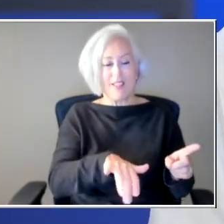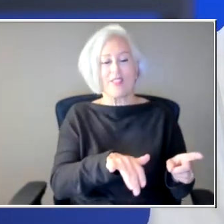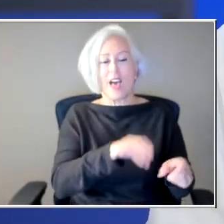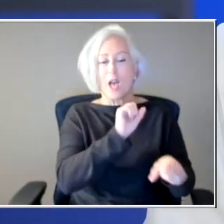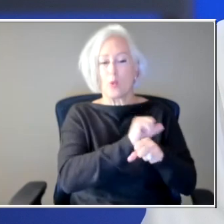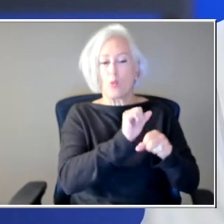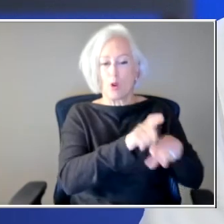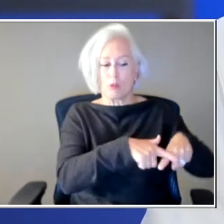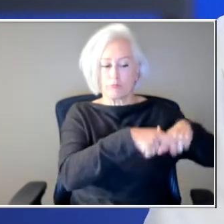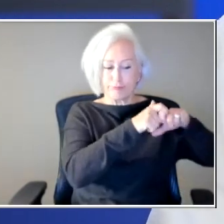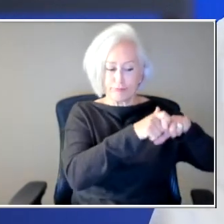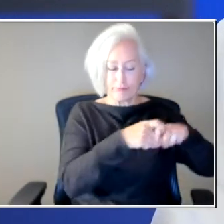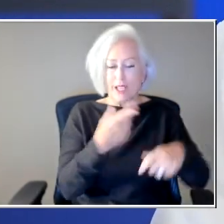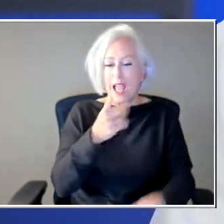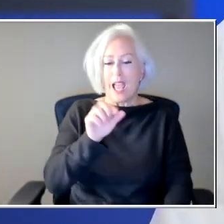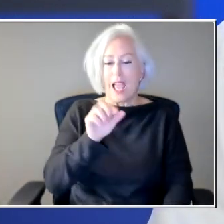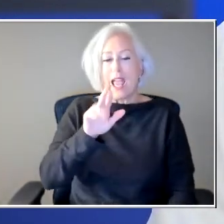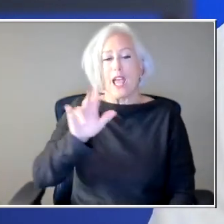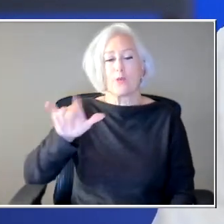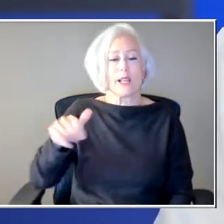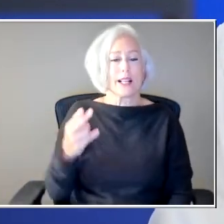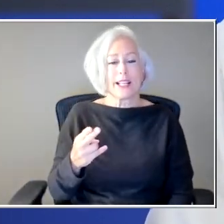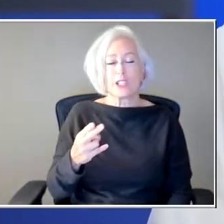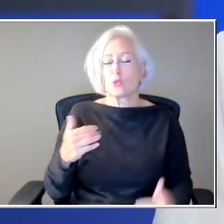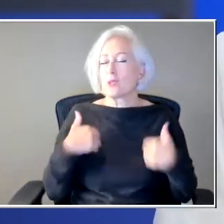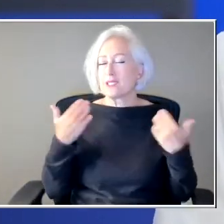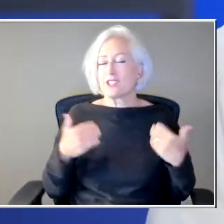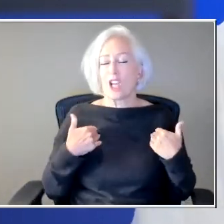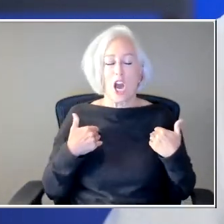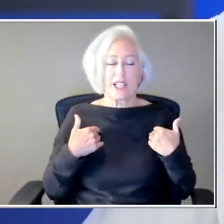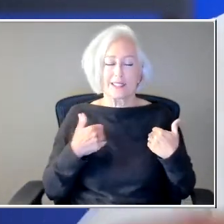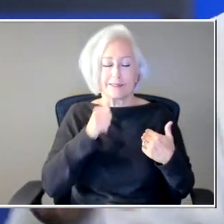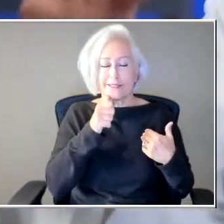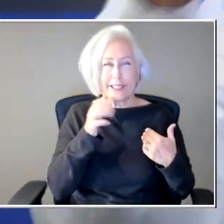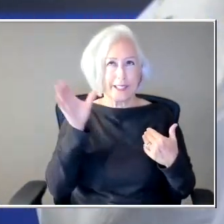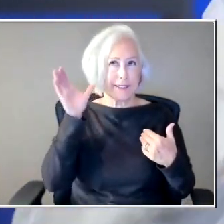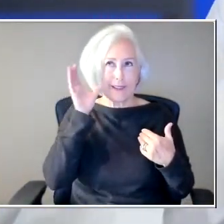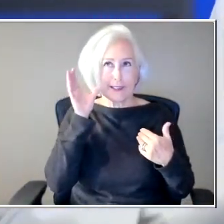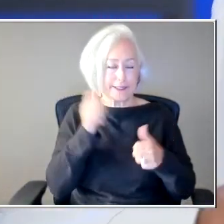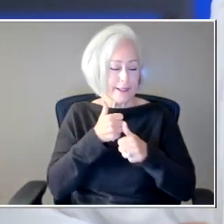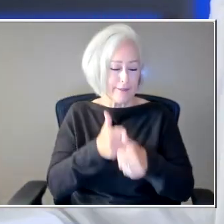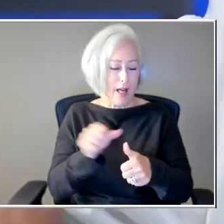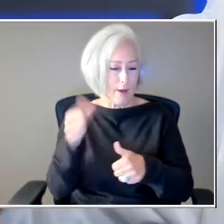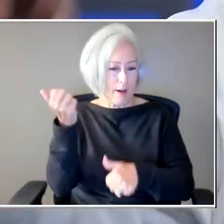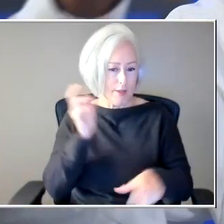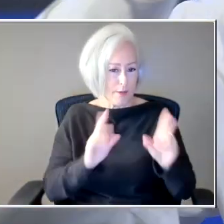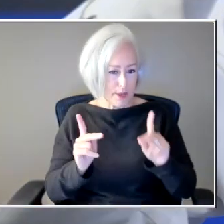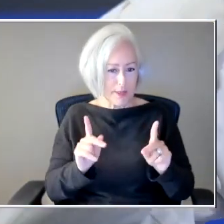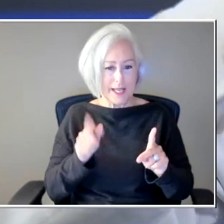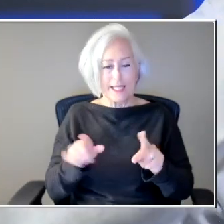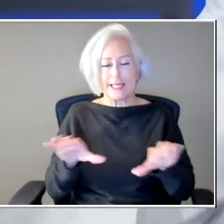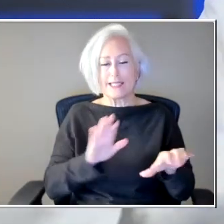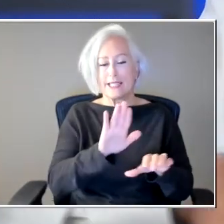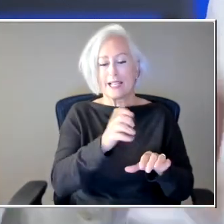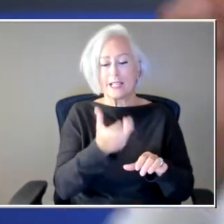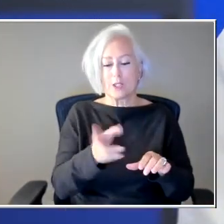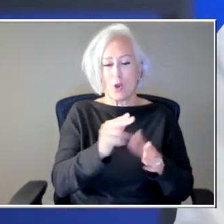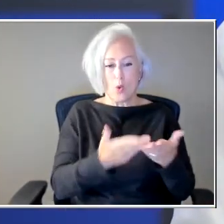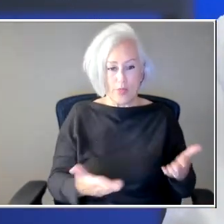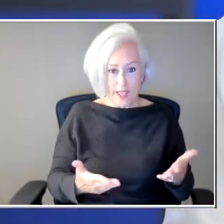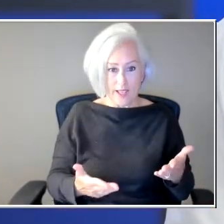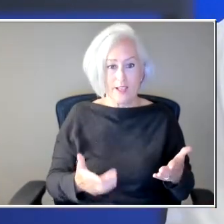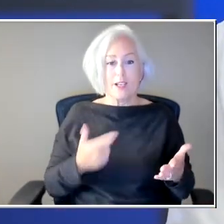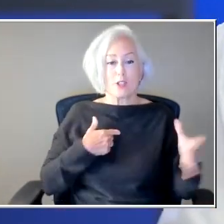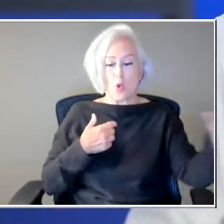very young and didn't really listen to people, did his own thing. He then got all of those people together in one room. So apparently he got funding